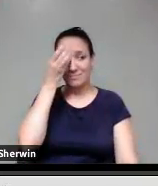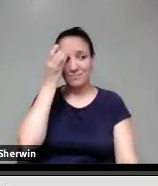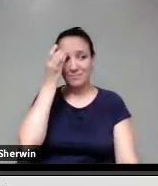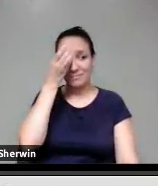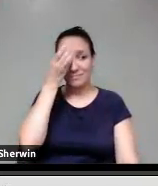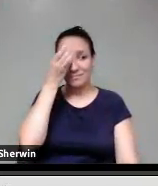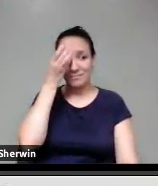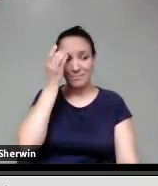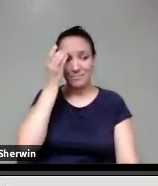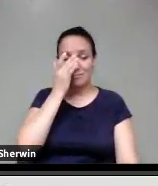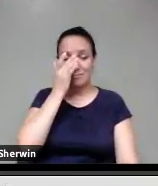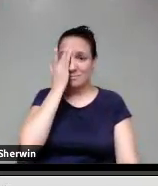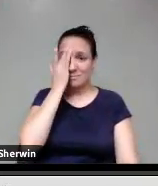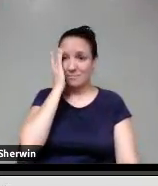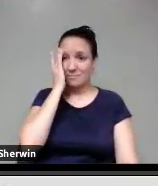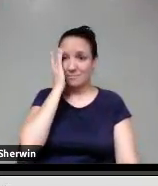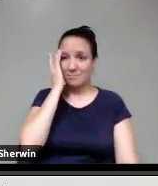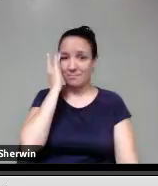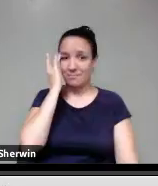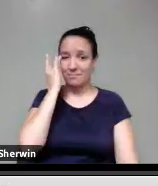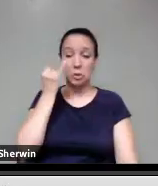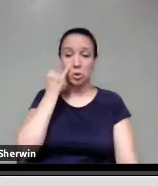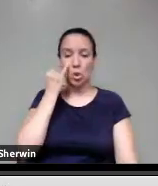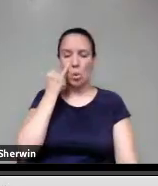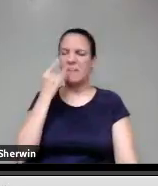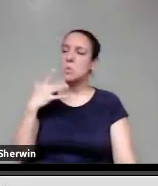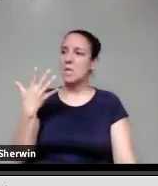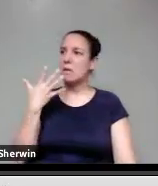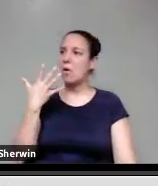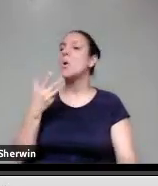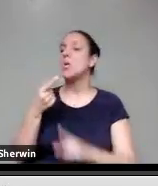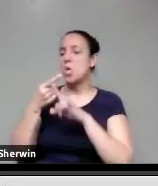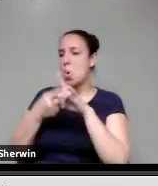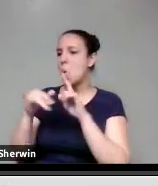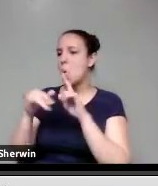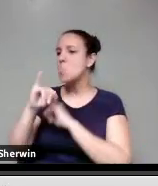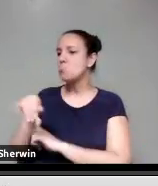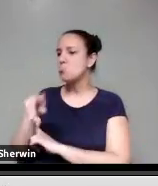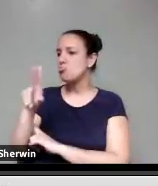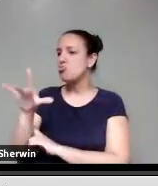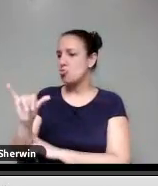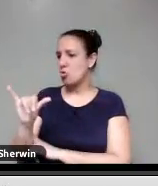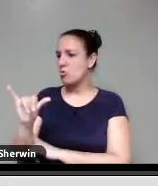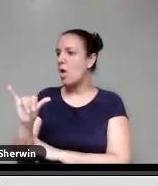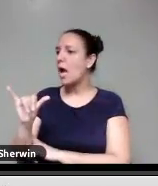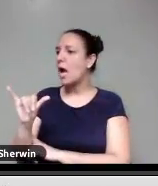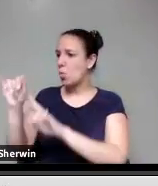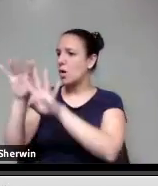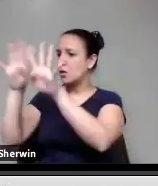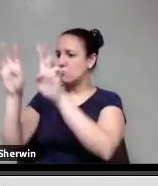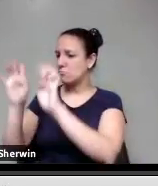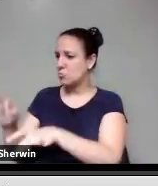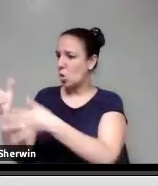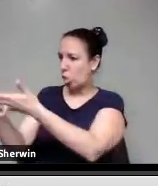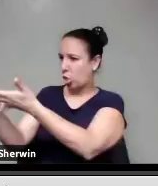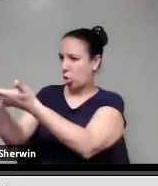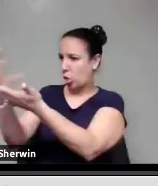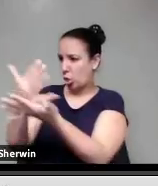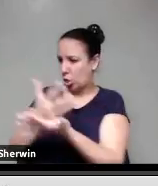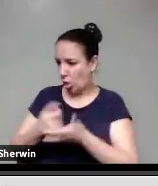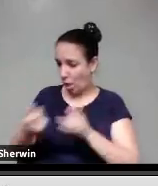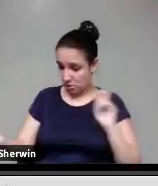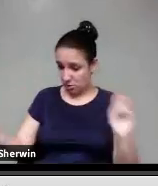if you decide that the month of July you're going to survey as many people as you can, you're going to take that information, you're going to revamp your programming